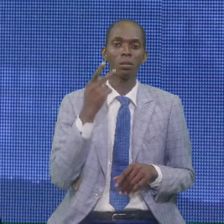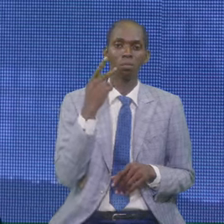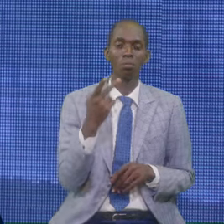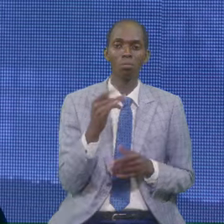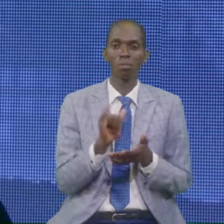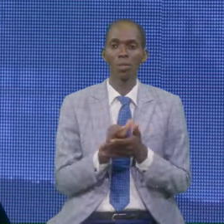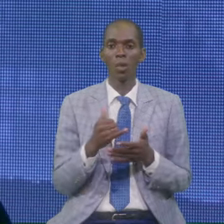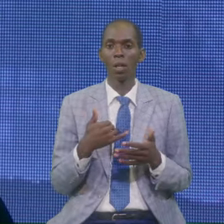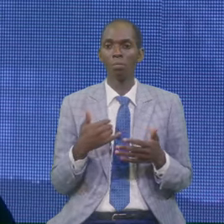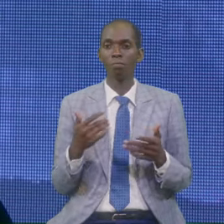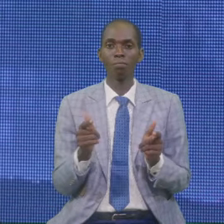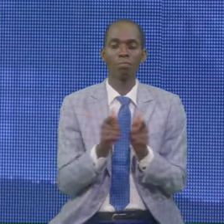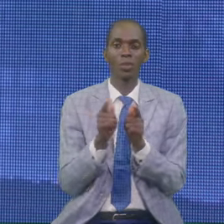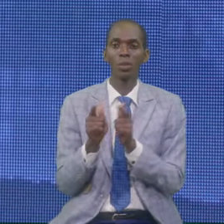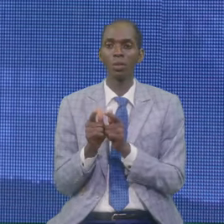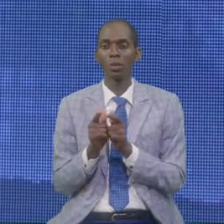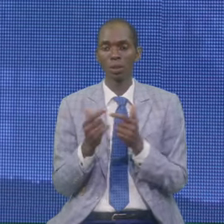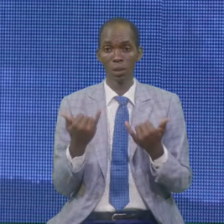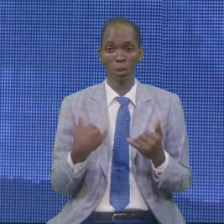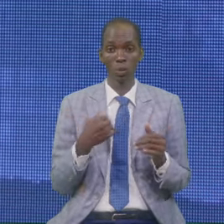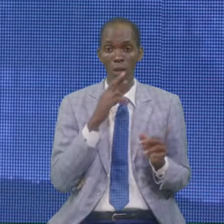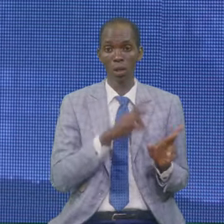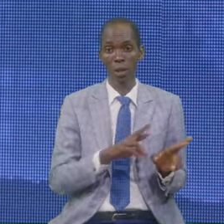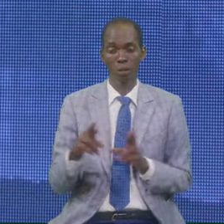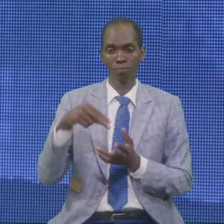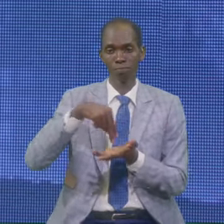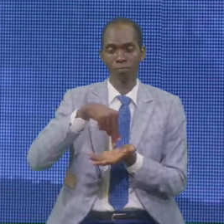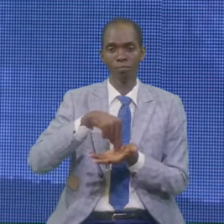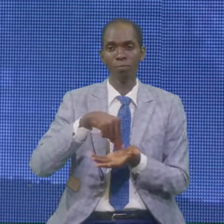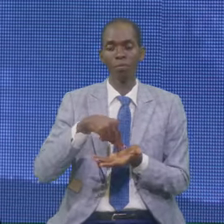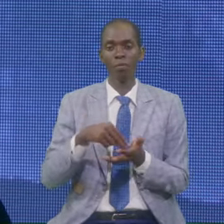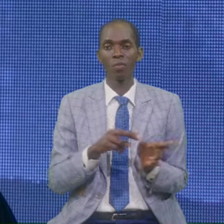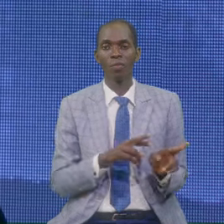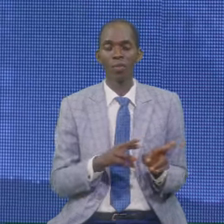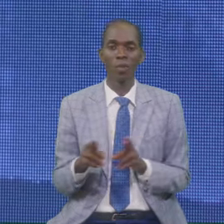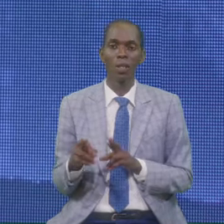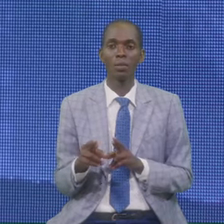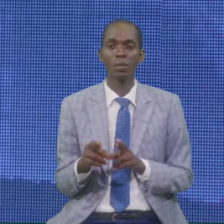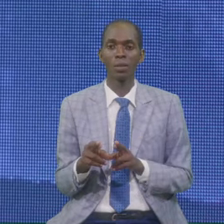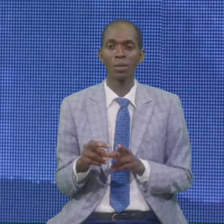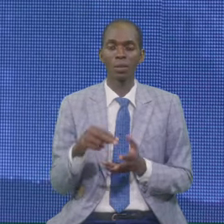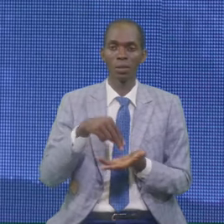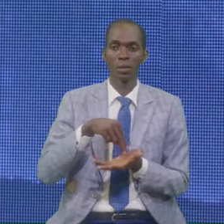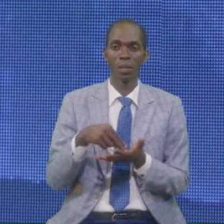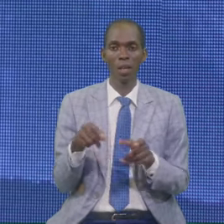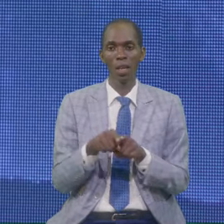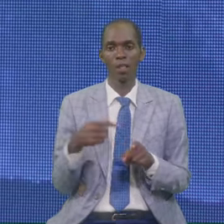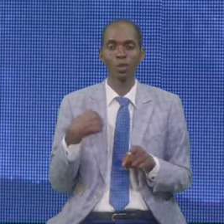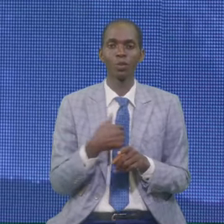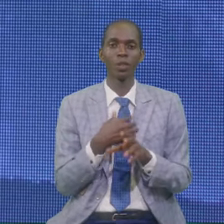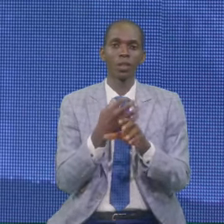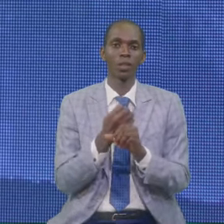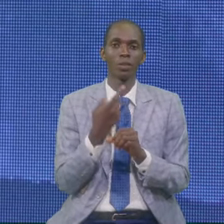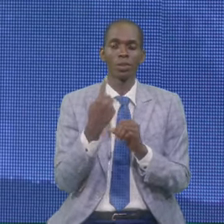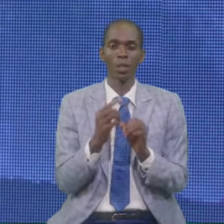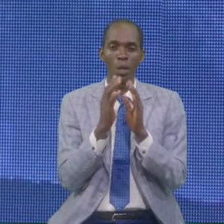ready. Shall we stand up on our feet as we receive the prayer that will